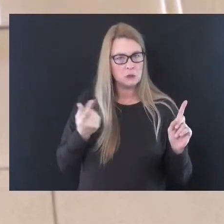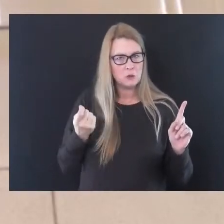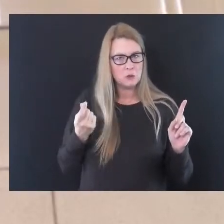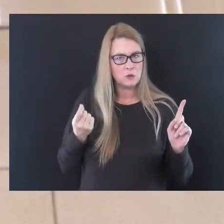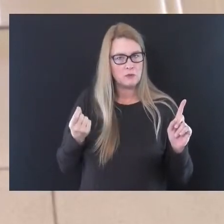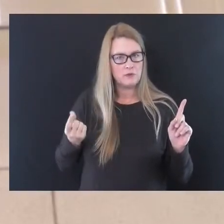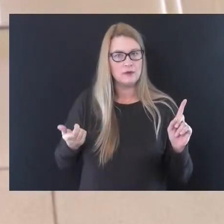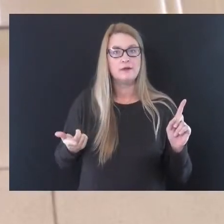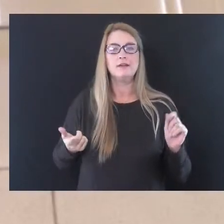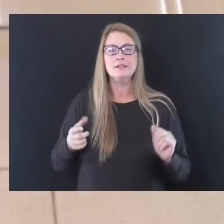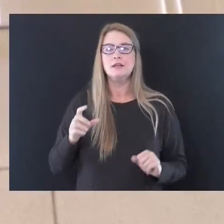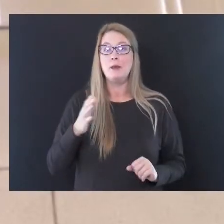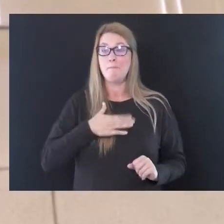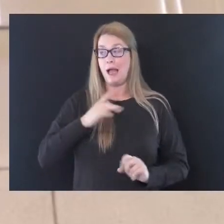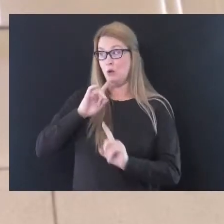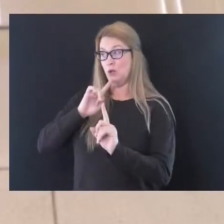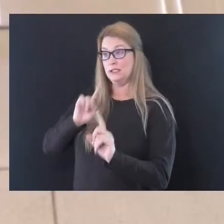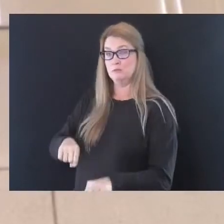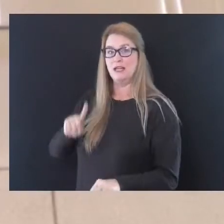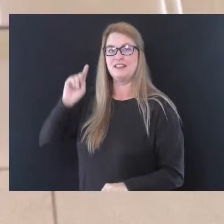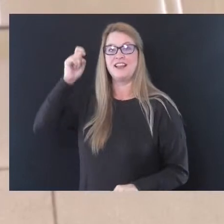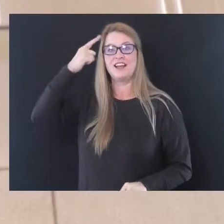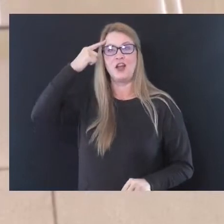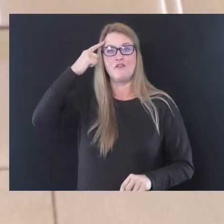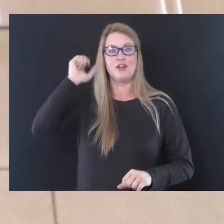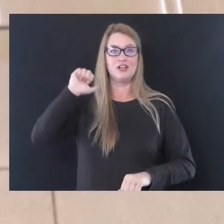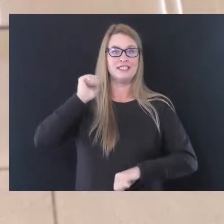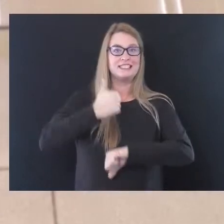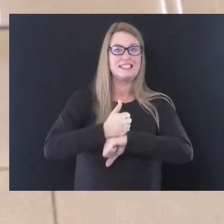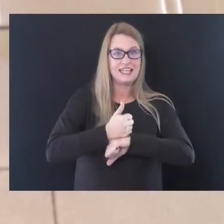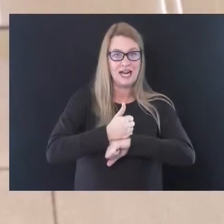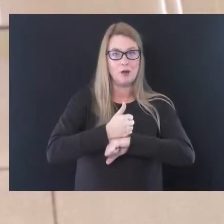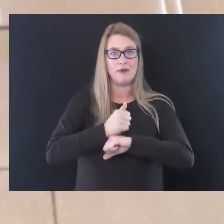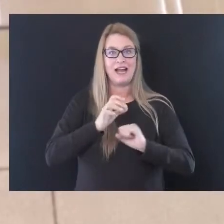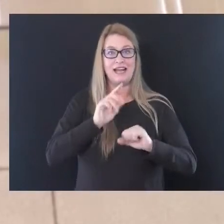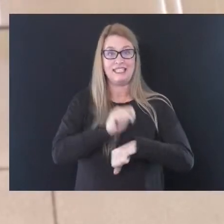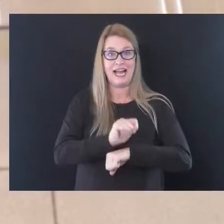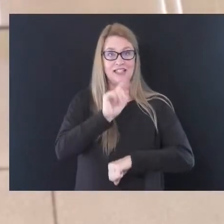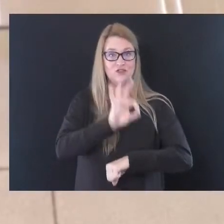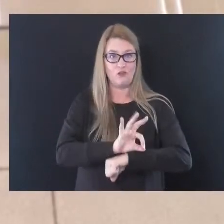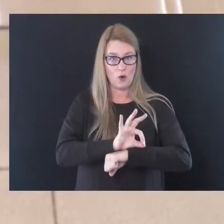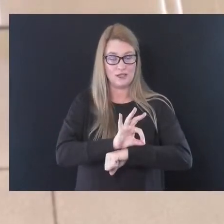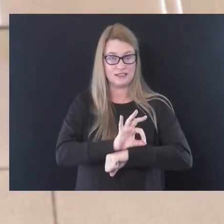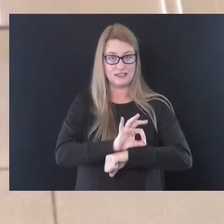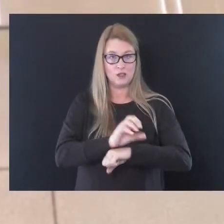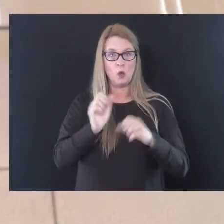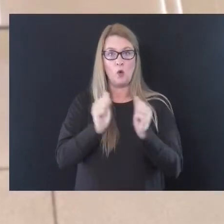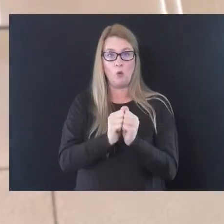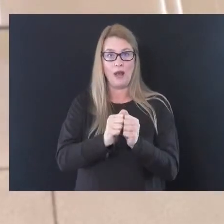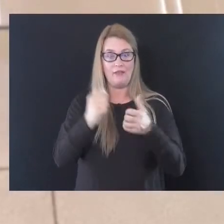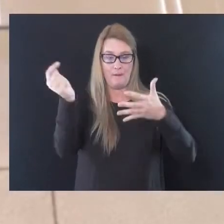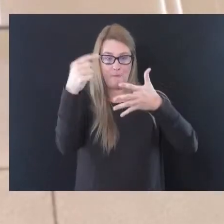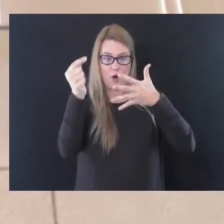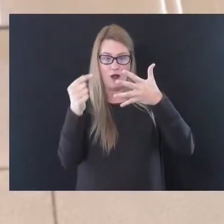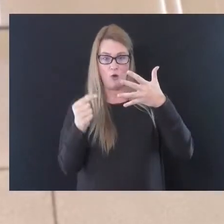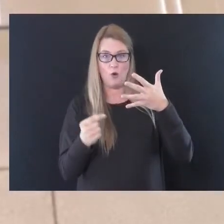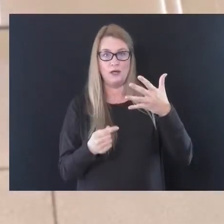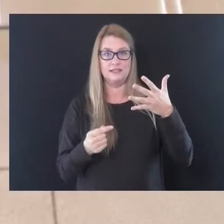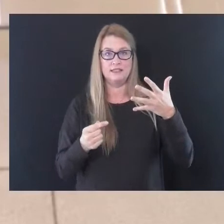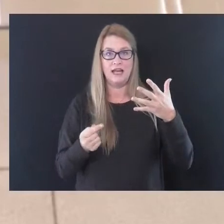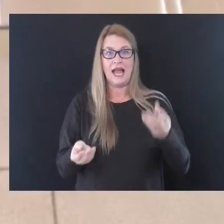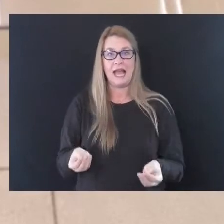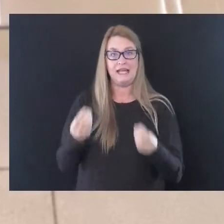was, our governor early on established a joint interagency task force with a set of priorities and gave us a